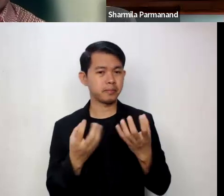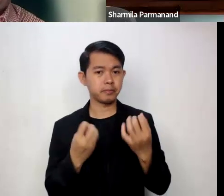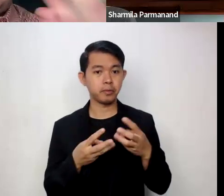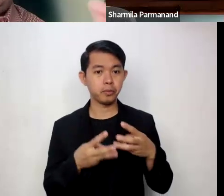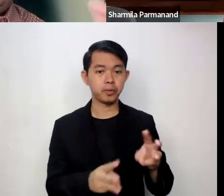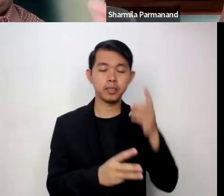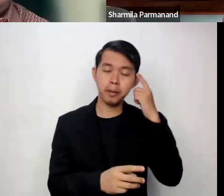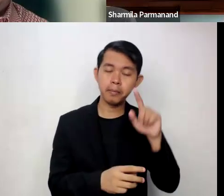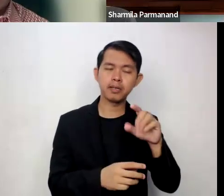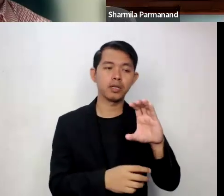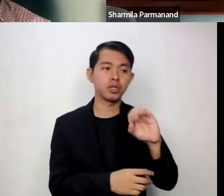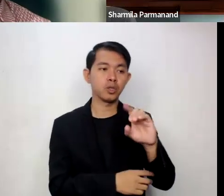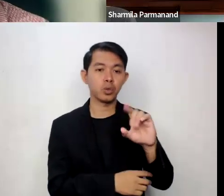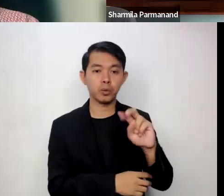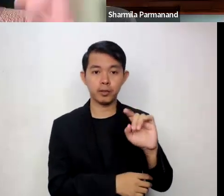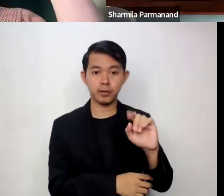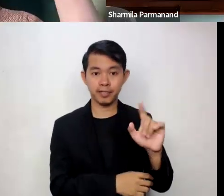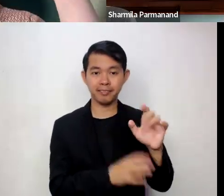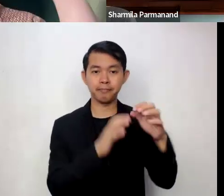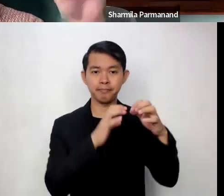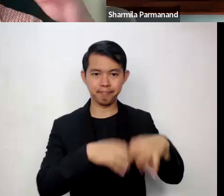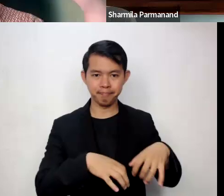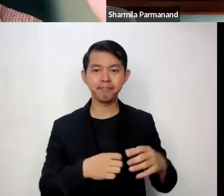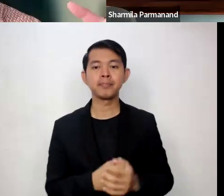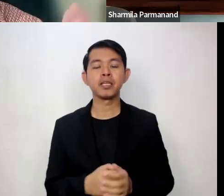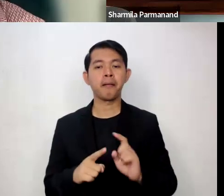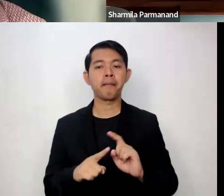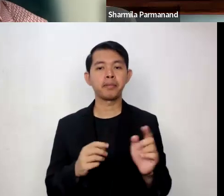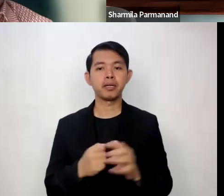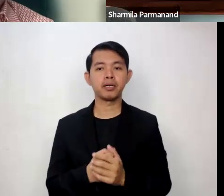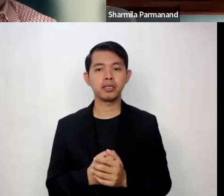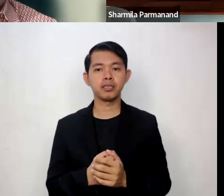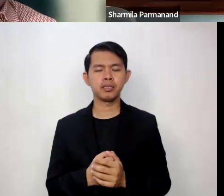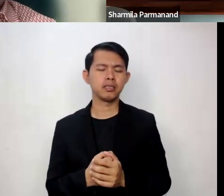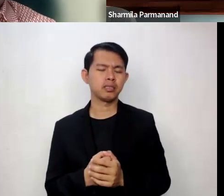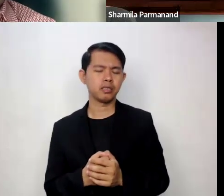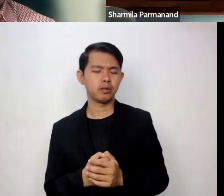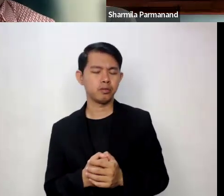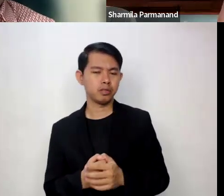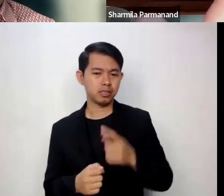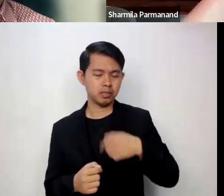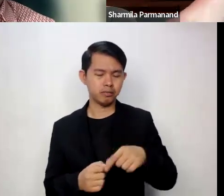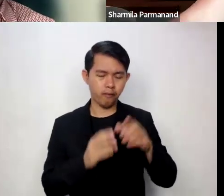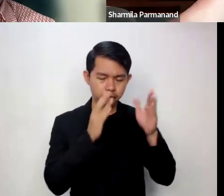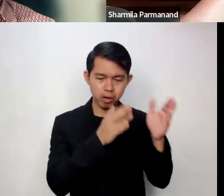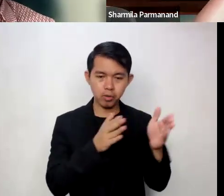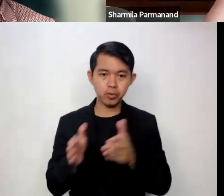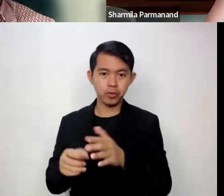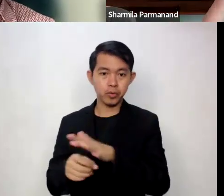decolonize. But again, again, the sort of return to the local also requires some form